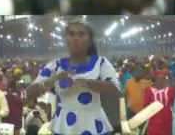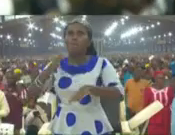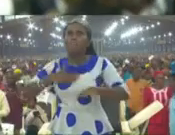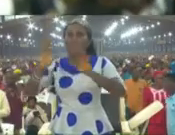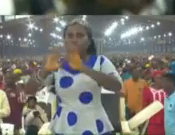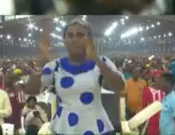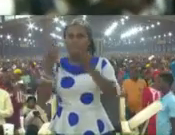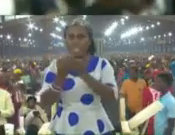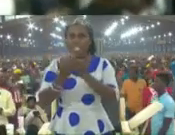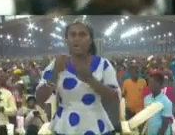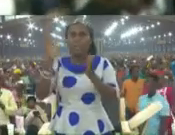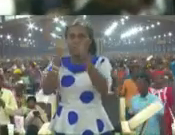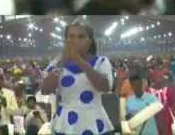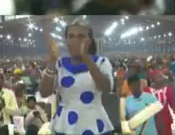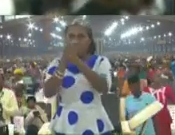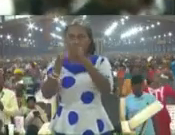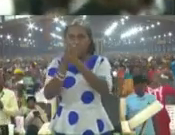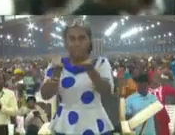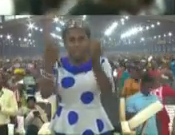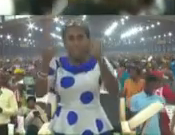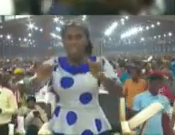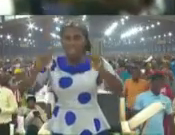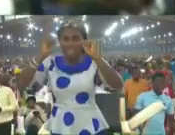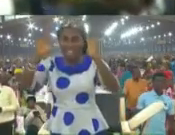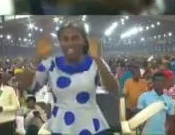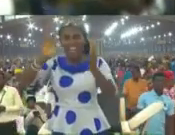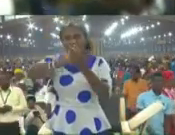Open your mouth and cry to the Almighty God.